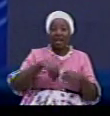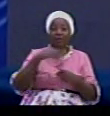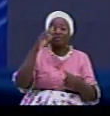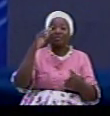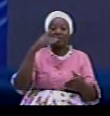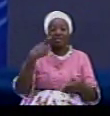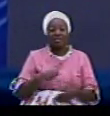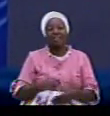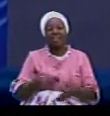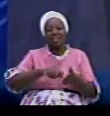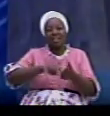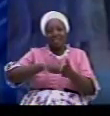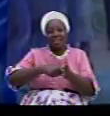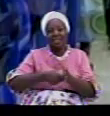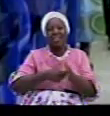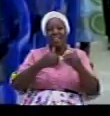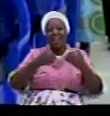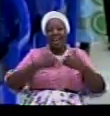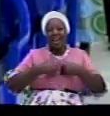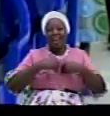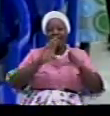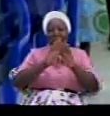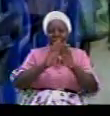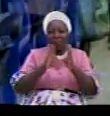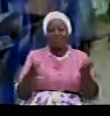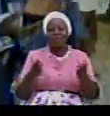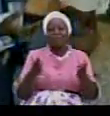has opened the door.